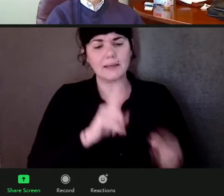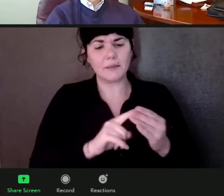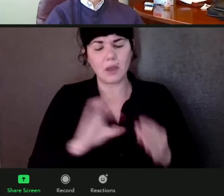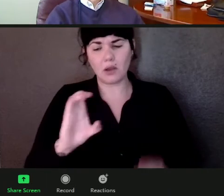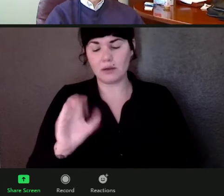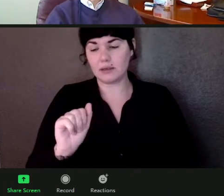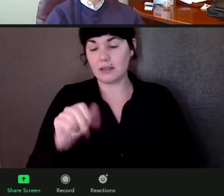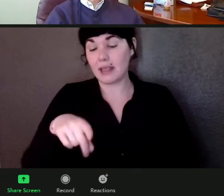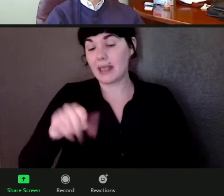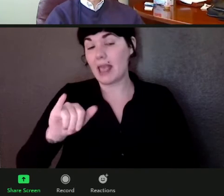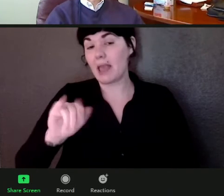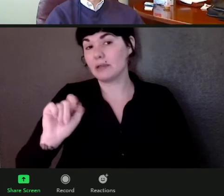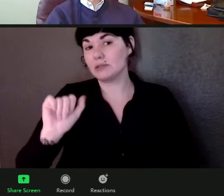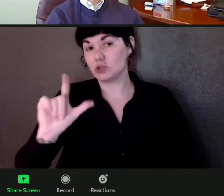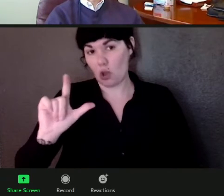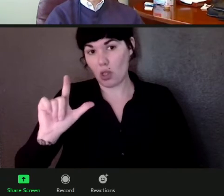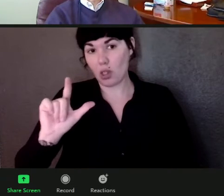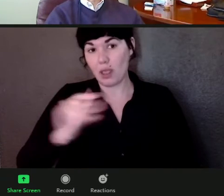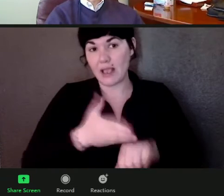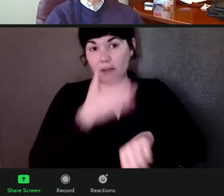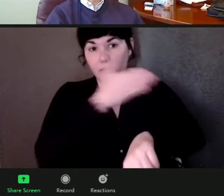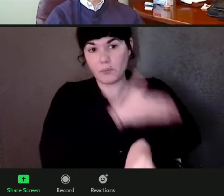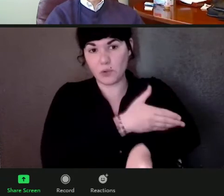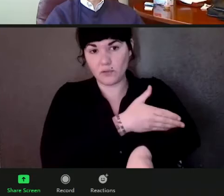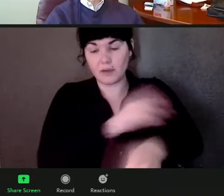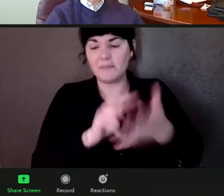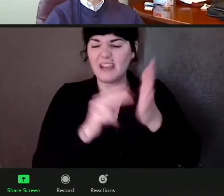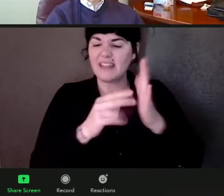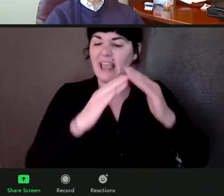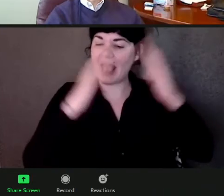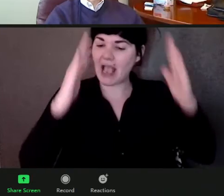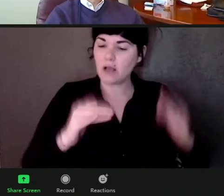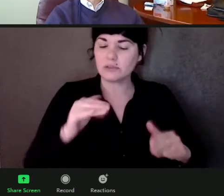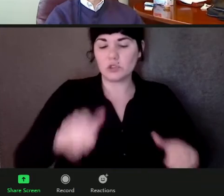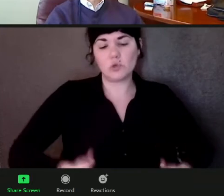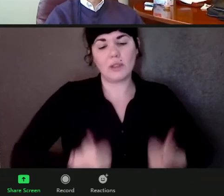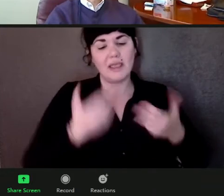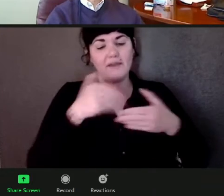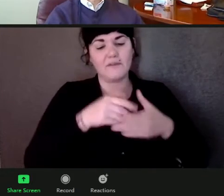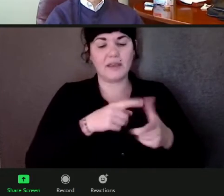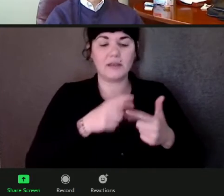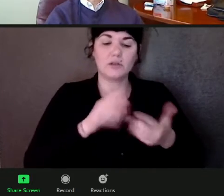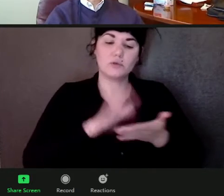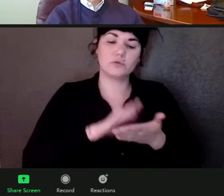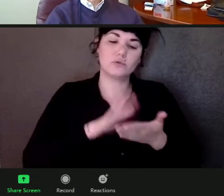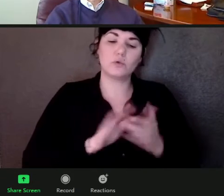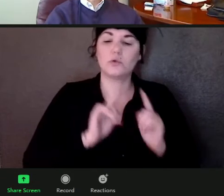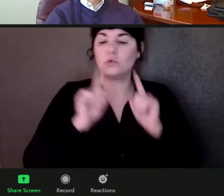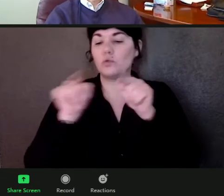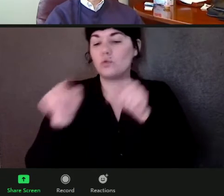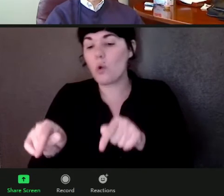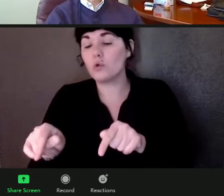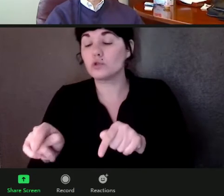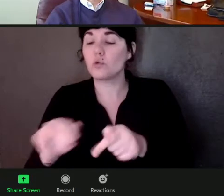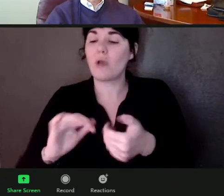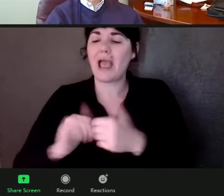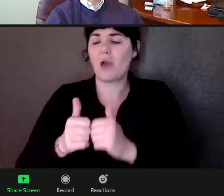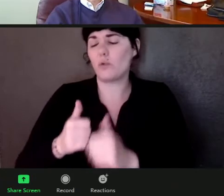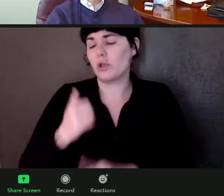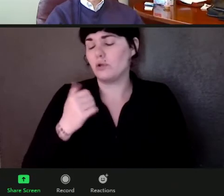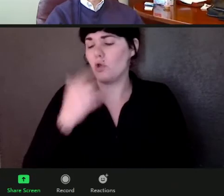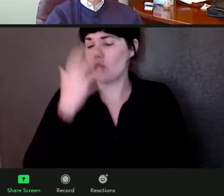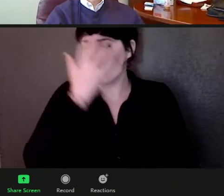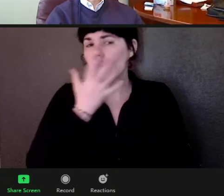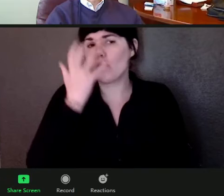the school that you go to, the way it looks, it's built, the technology, addressing the perpetuity of the digital